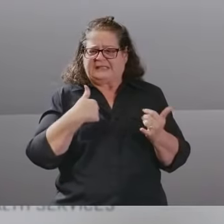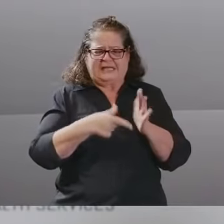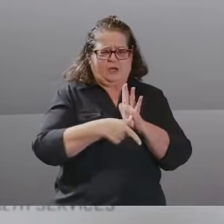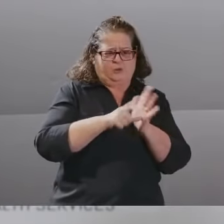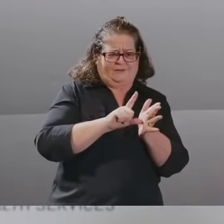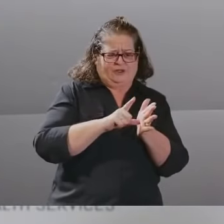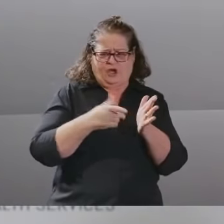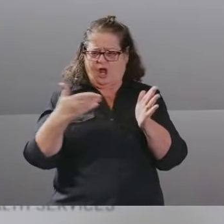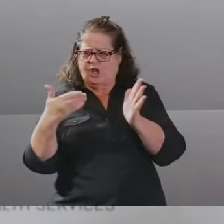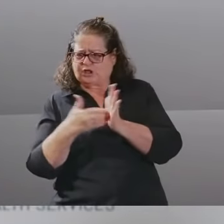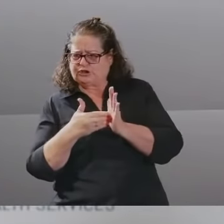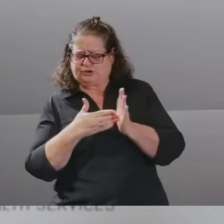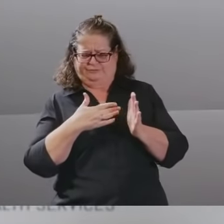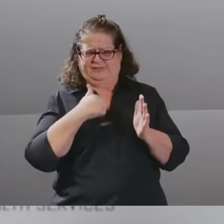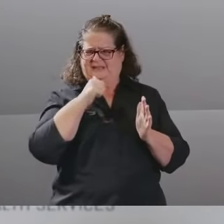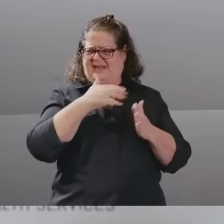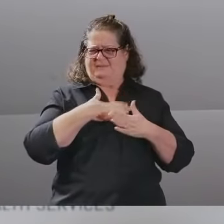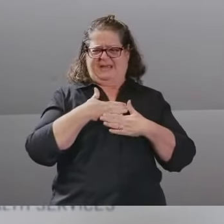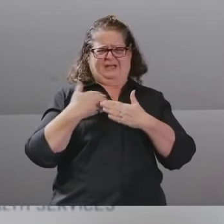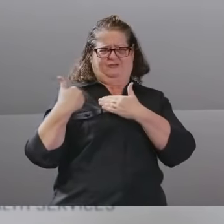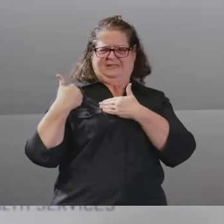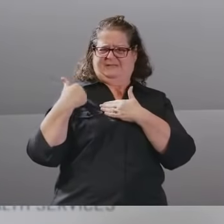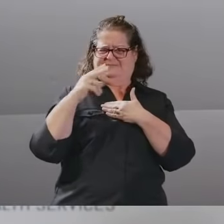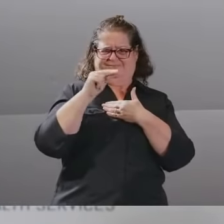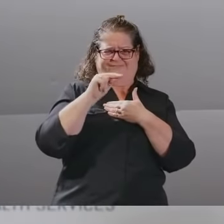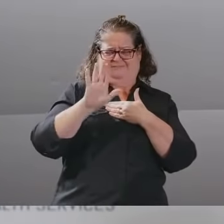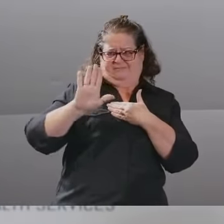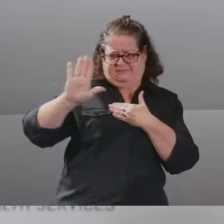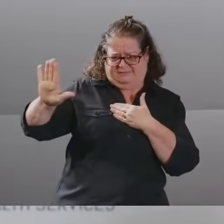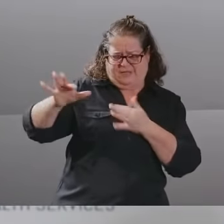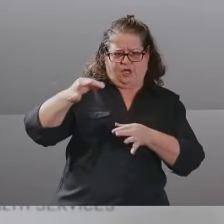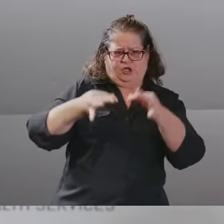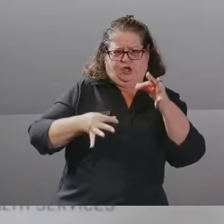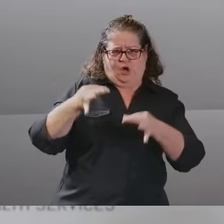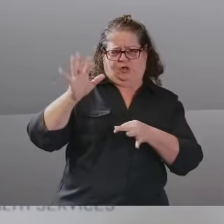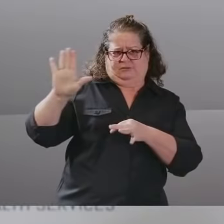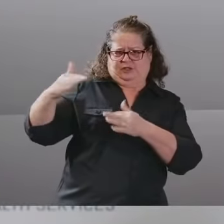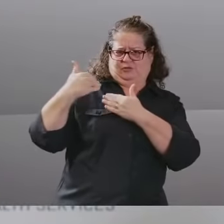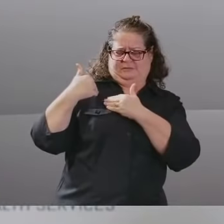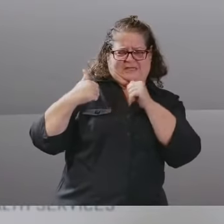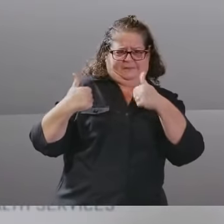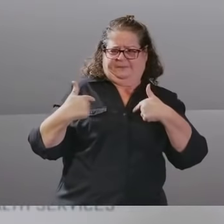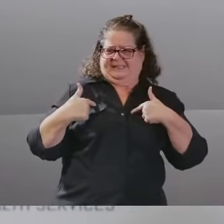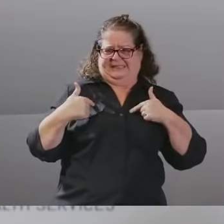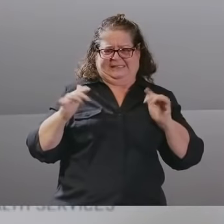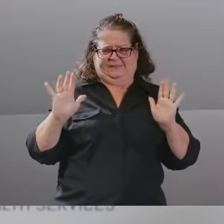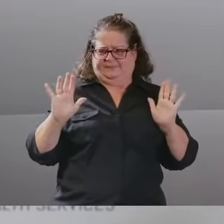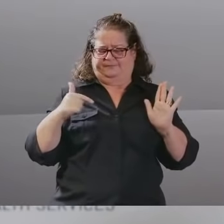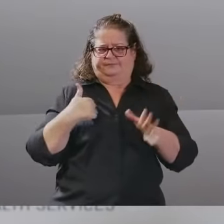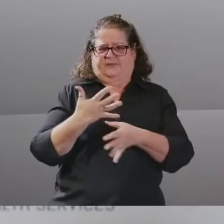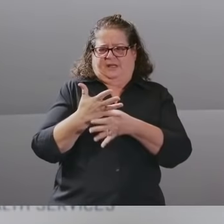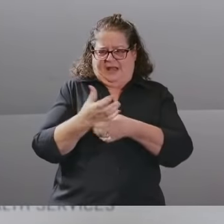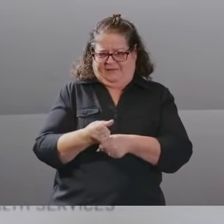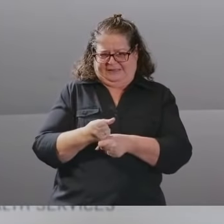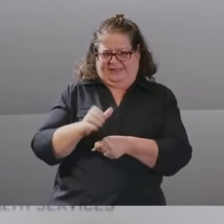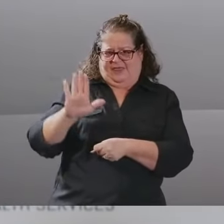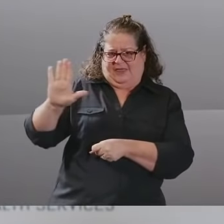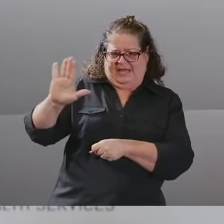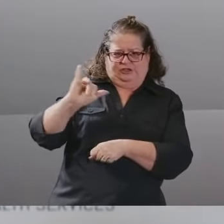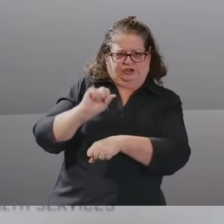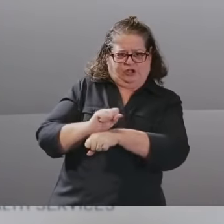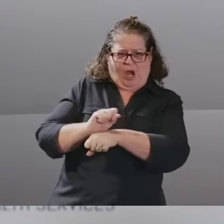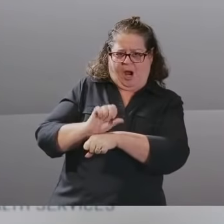what our court system does. I have confidence in our court system and our